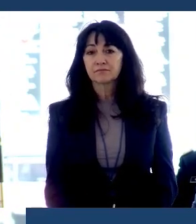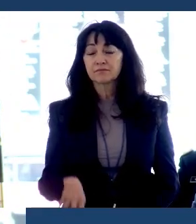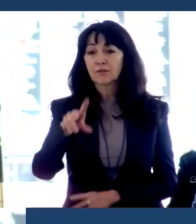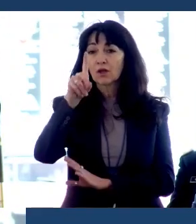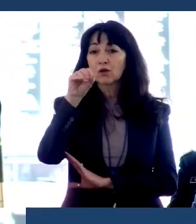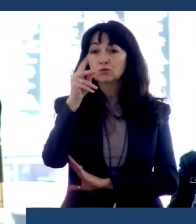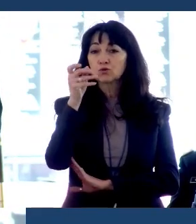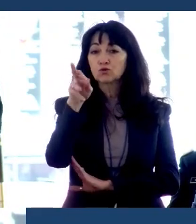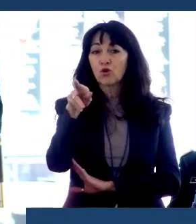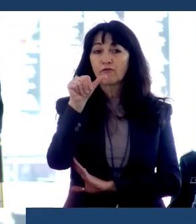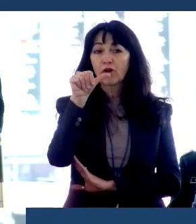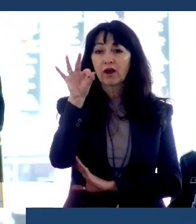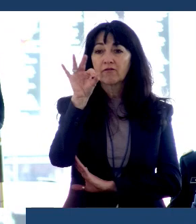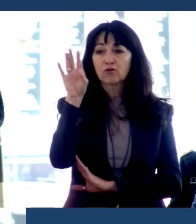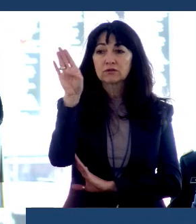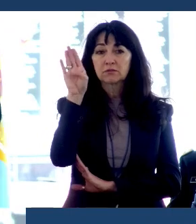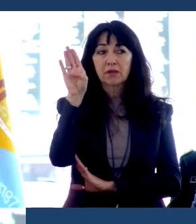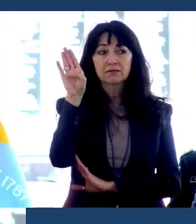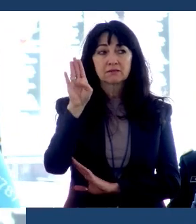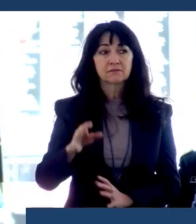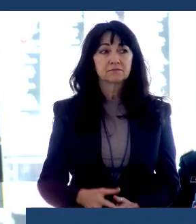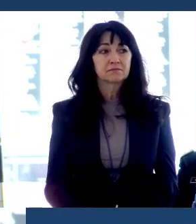Dover Air Force Base,